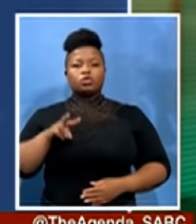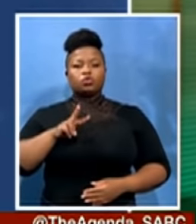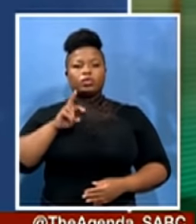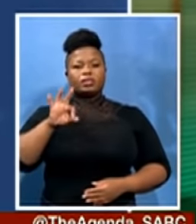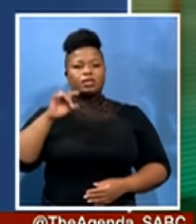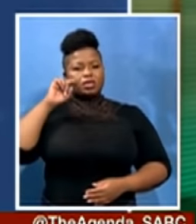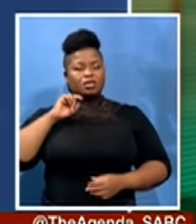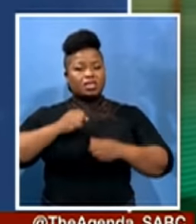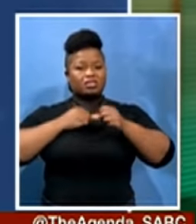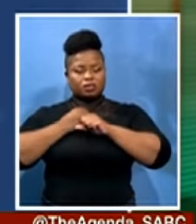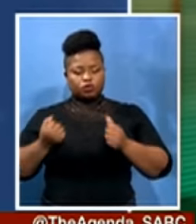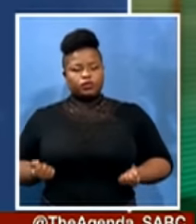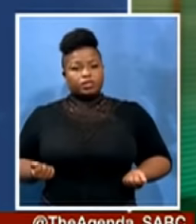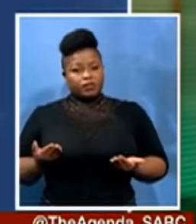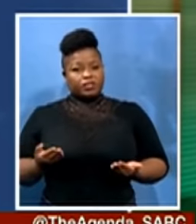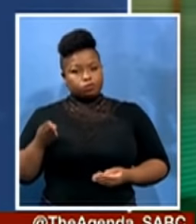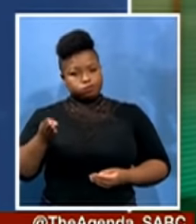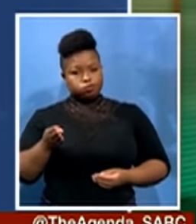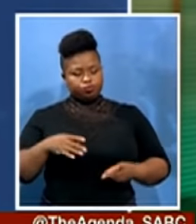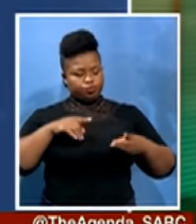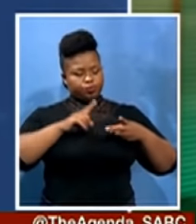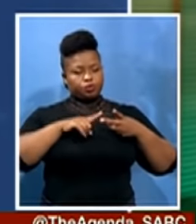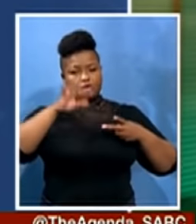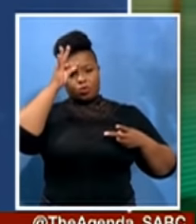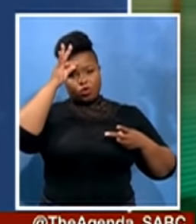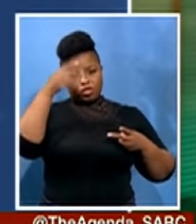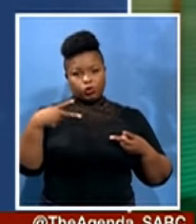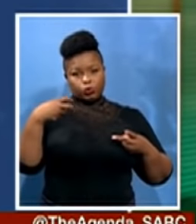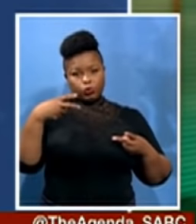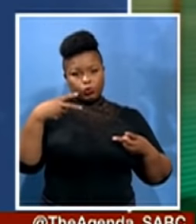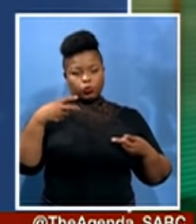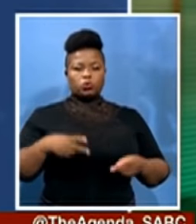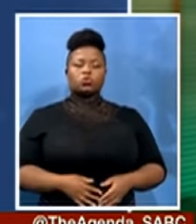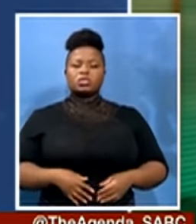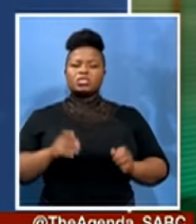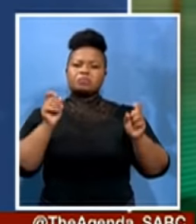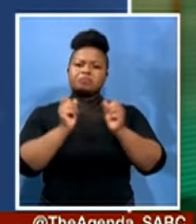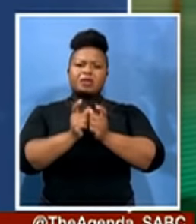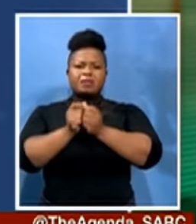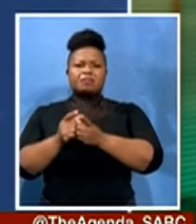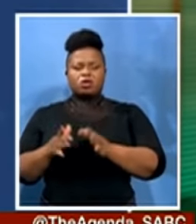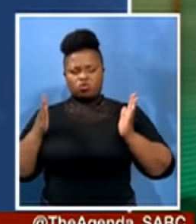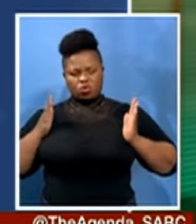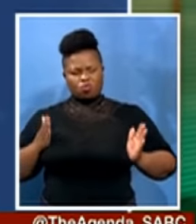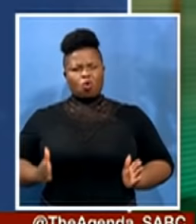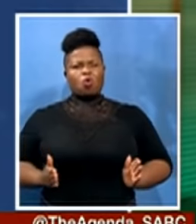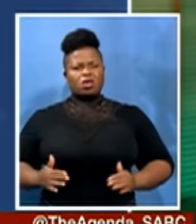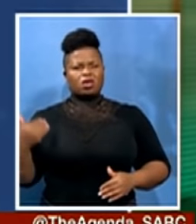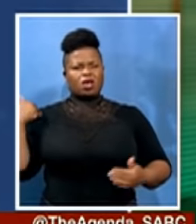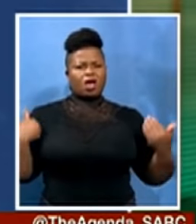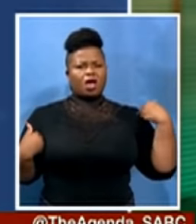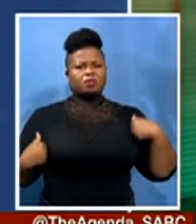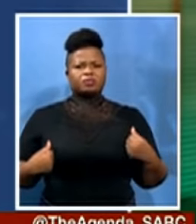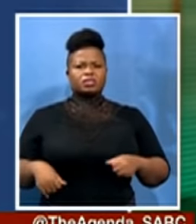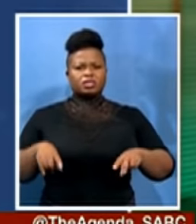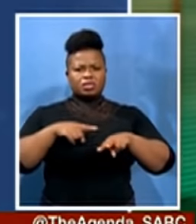The second officer suffered multiple injuries to the body, arms, and legs. The third officer